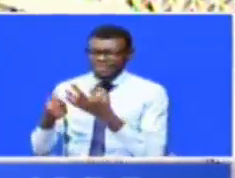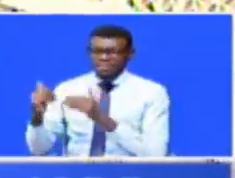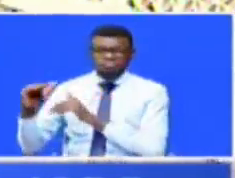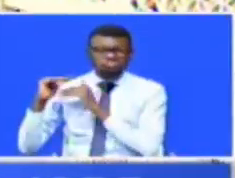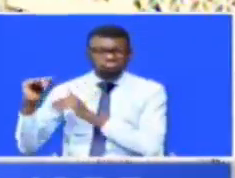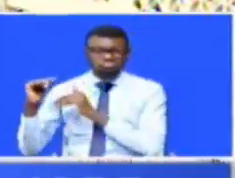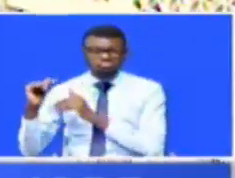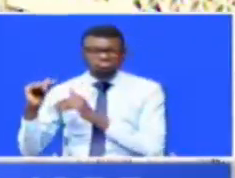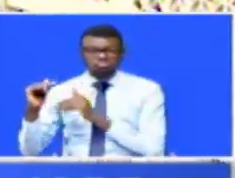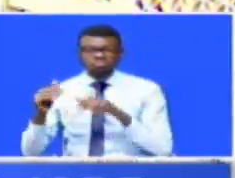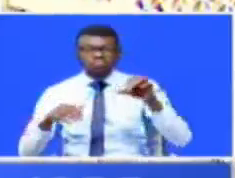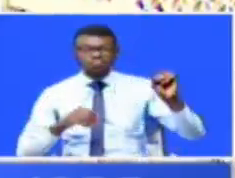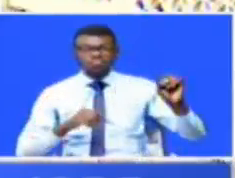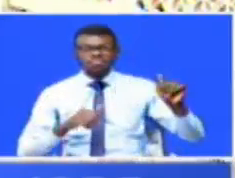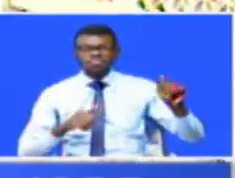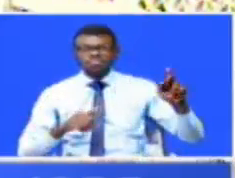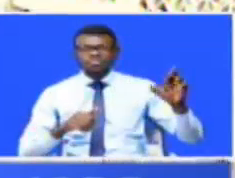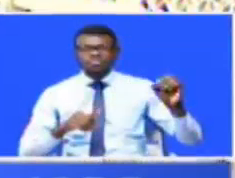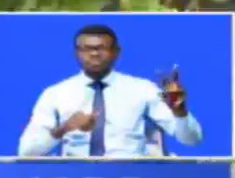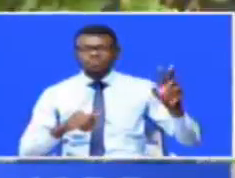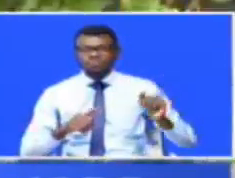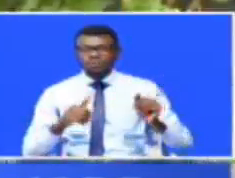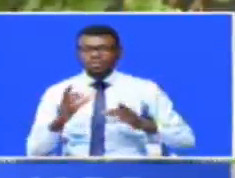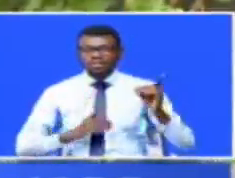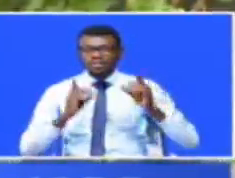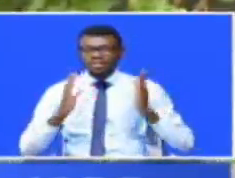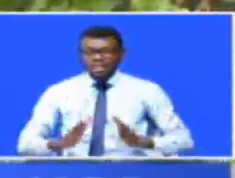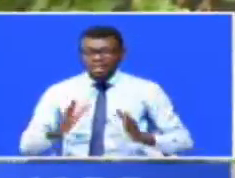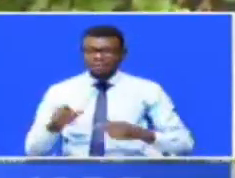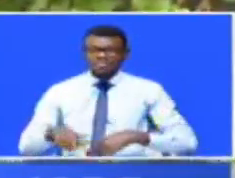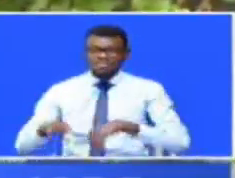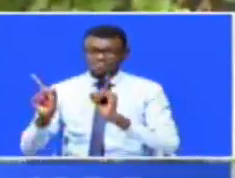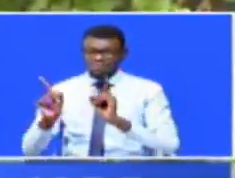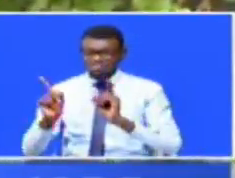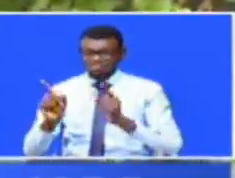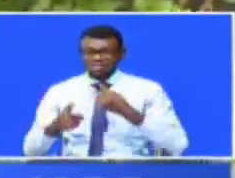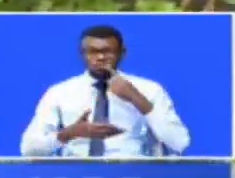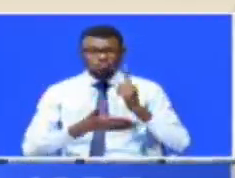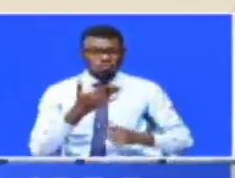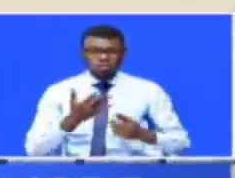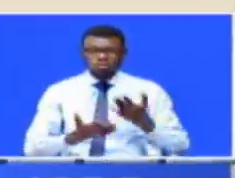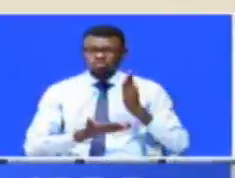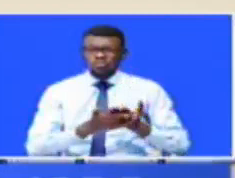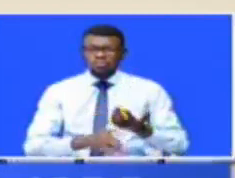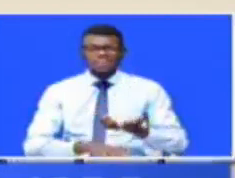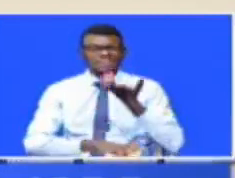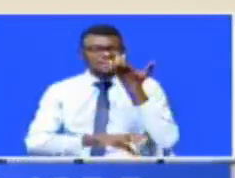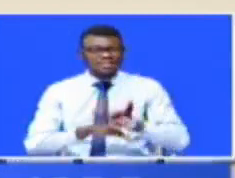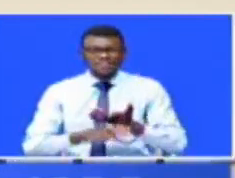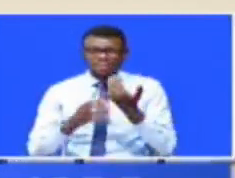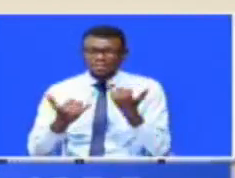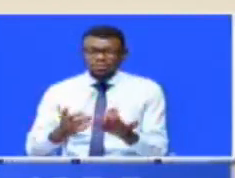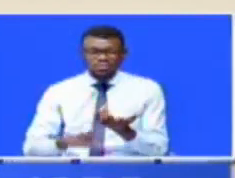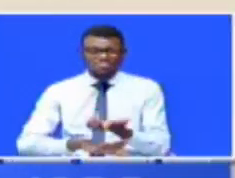73. Sarova Hotels, Resorts and Game Lodges Managing Director Jimmy Karaoke says it's tough. It's been a very tough time